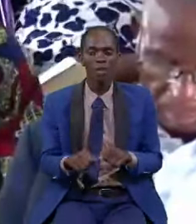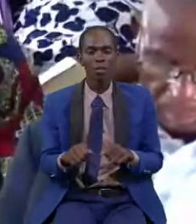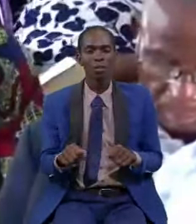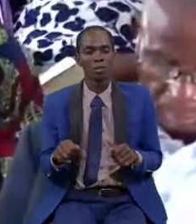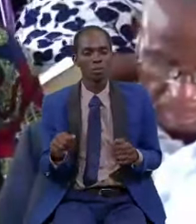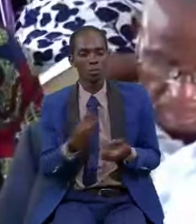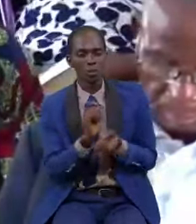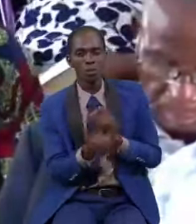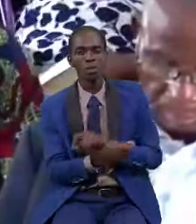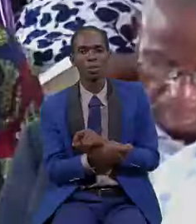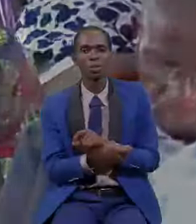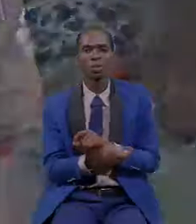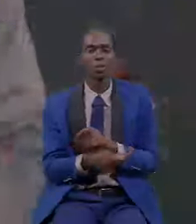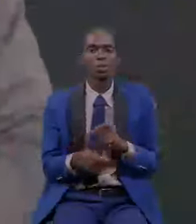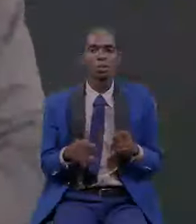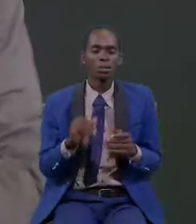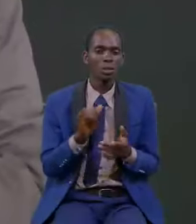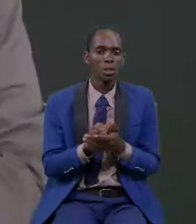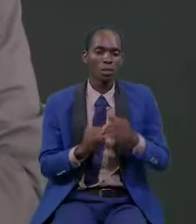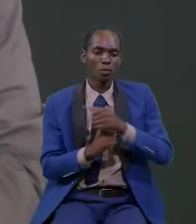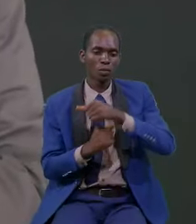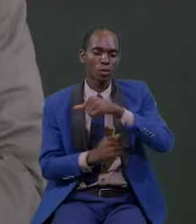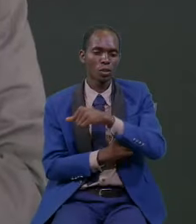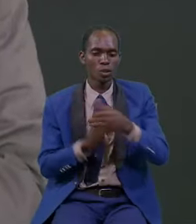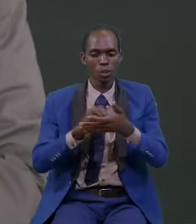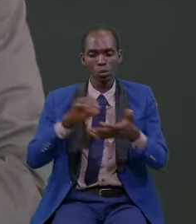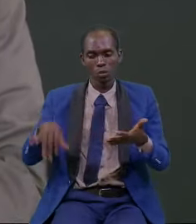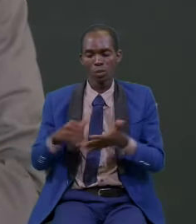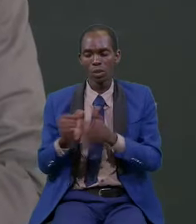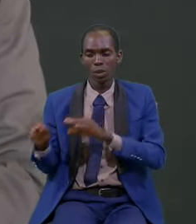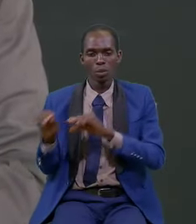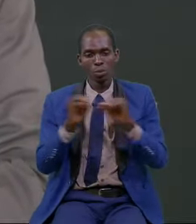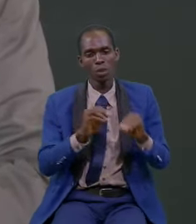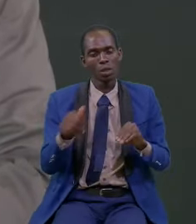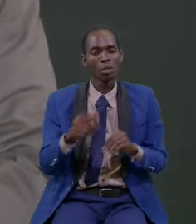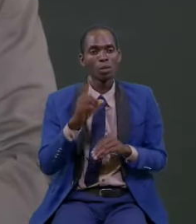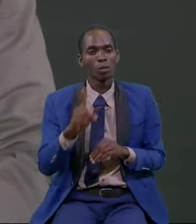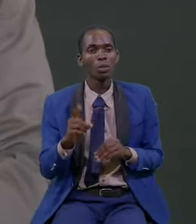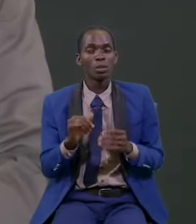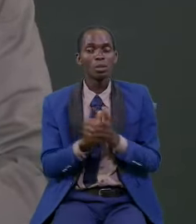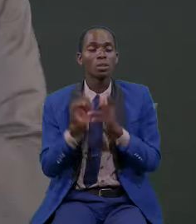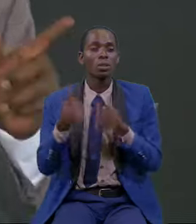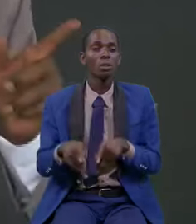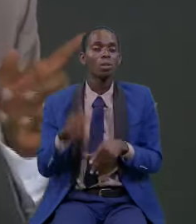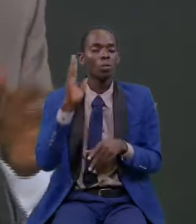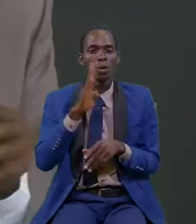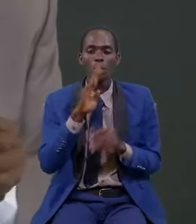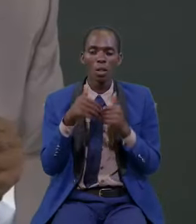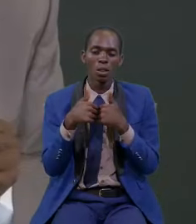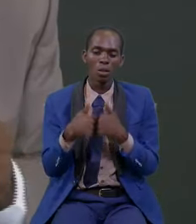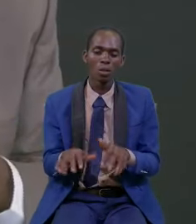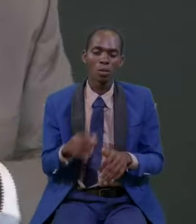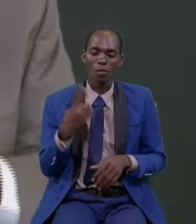and place another foundation there. He'll be lost forever and ever. He'll be